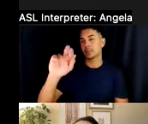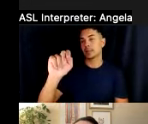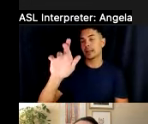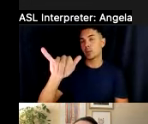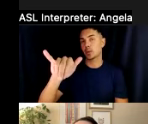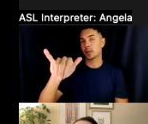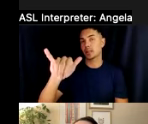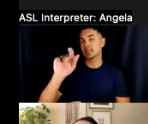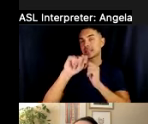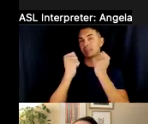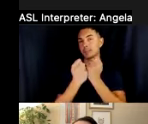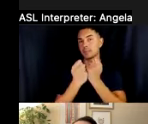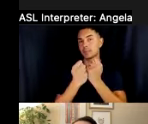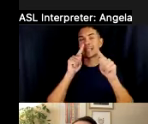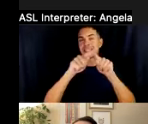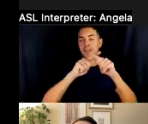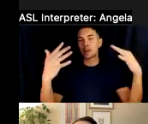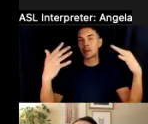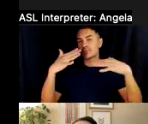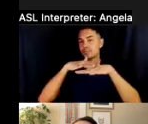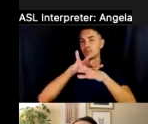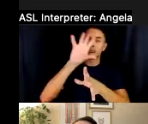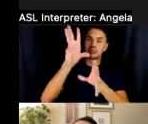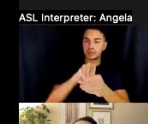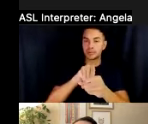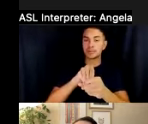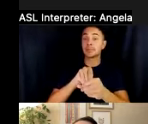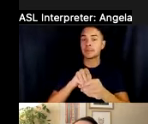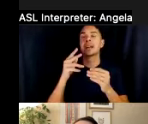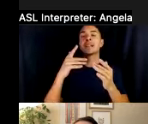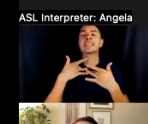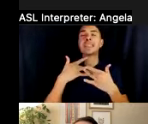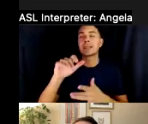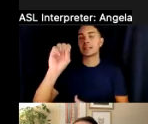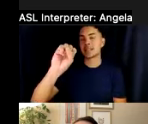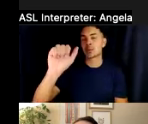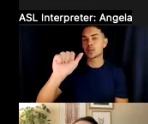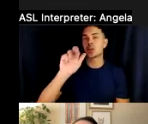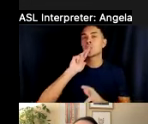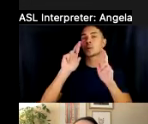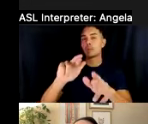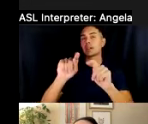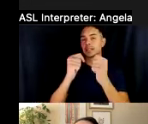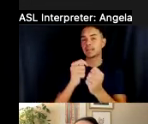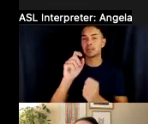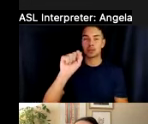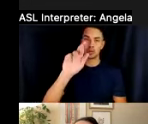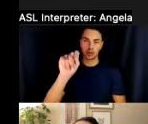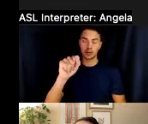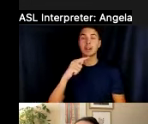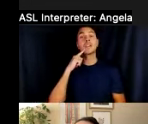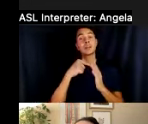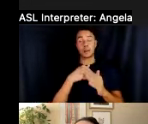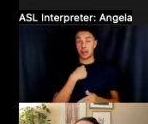Team. Here where I live, we had a multidisciplinary team for the Child